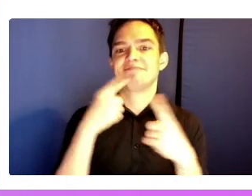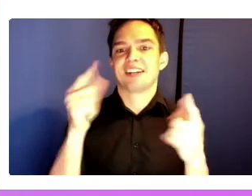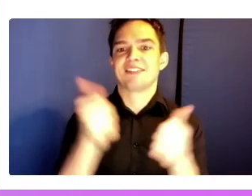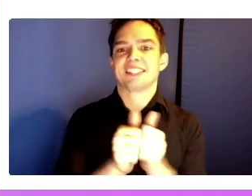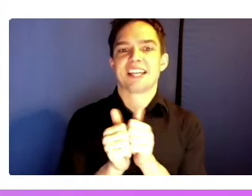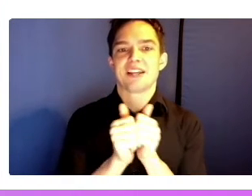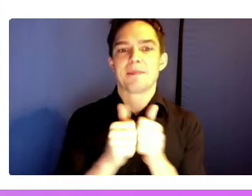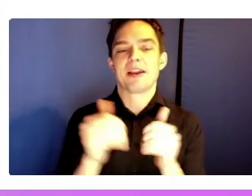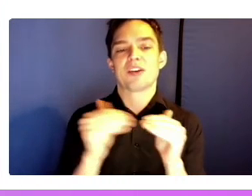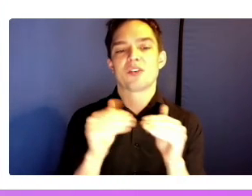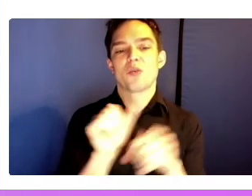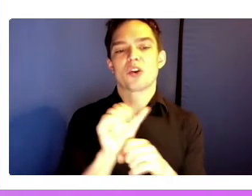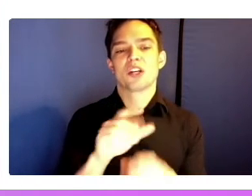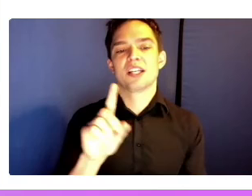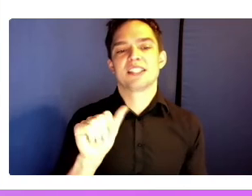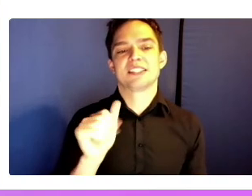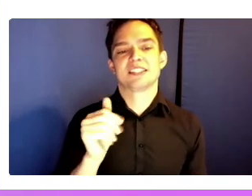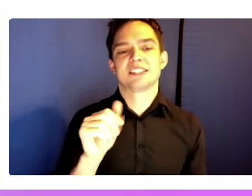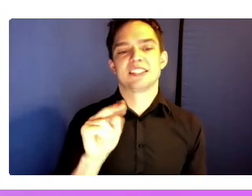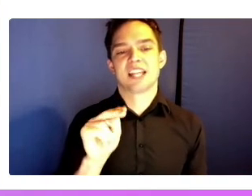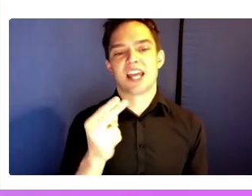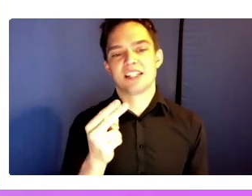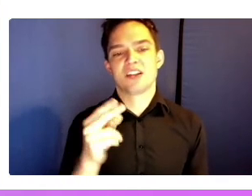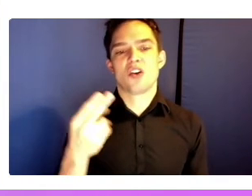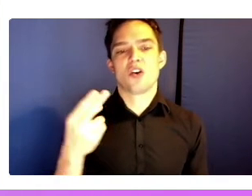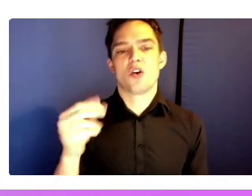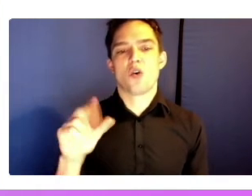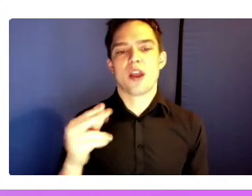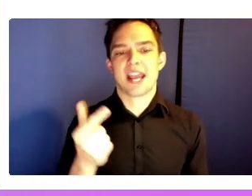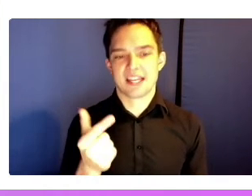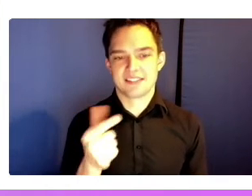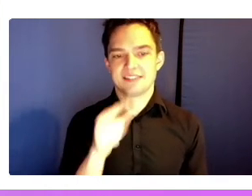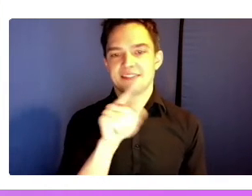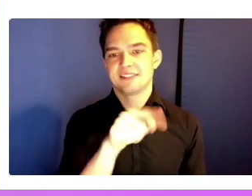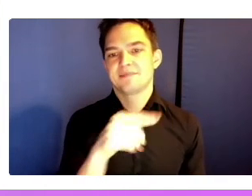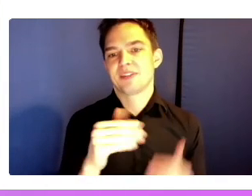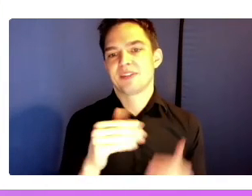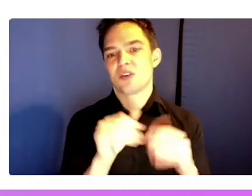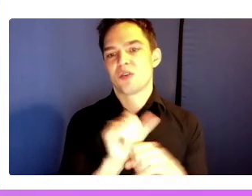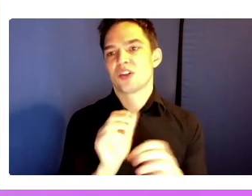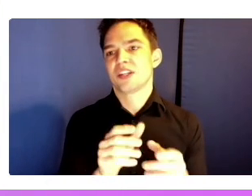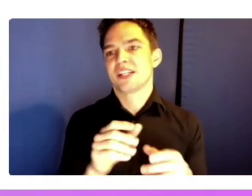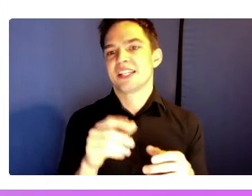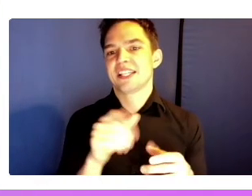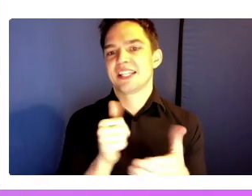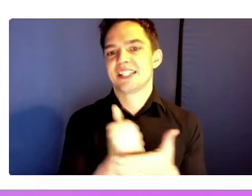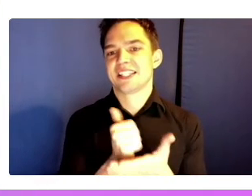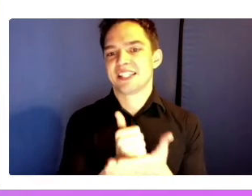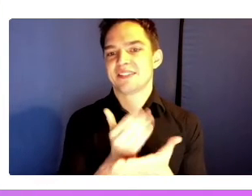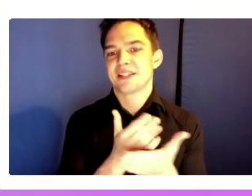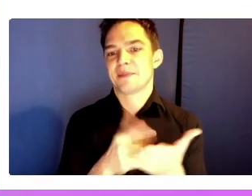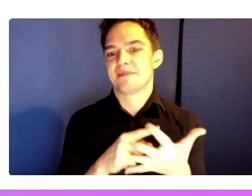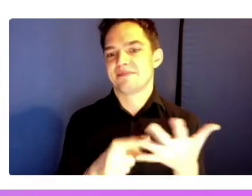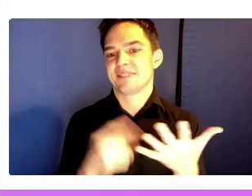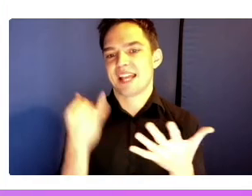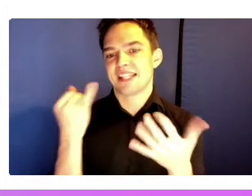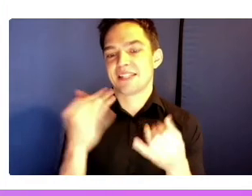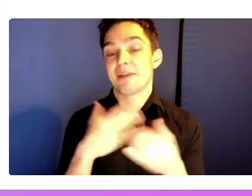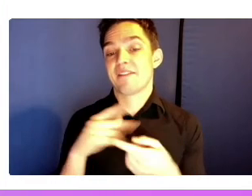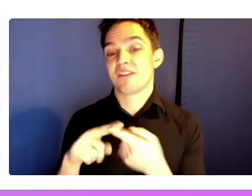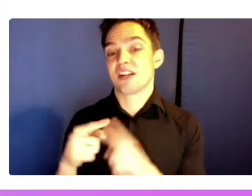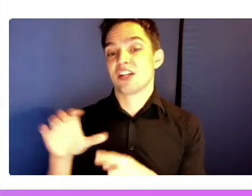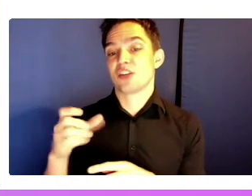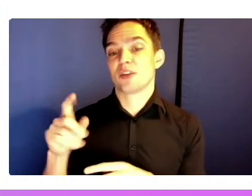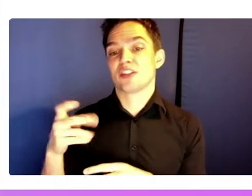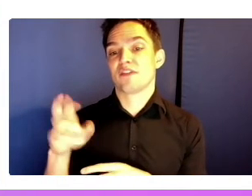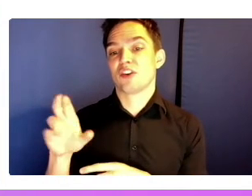my coworker, Yan Wang, who helped me kind of, I guess, guinea pig some of these ideas. And my friend, Christopher